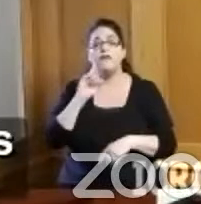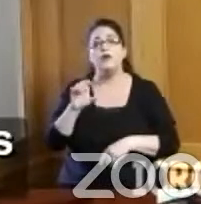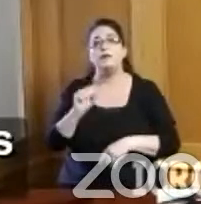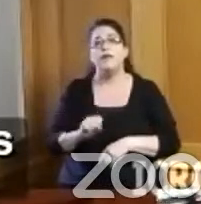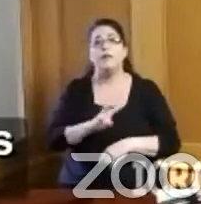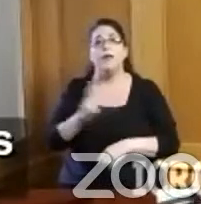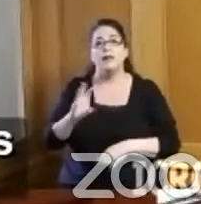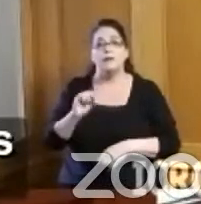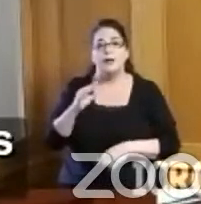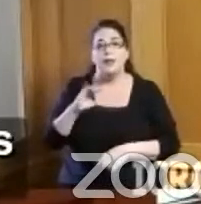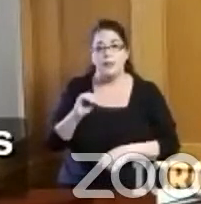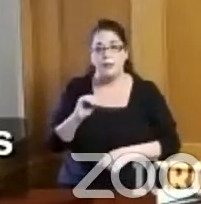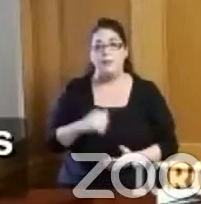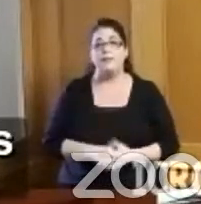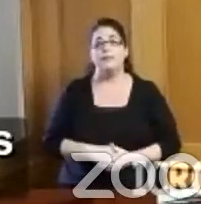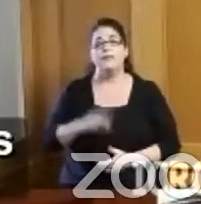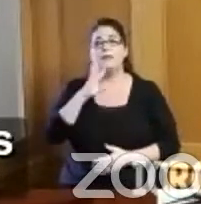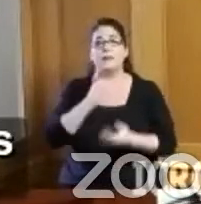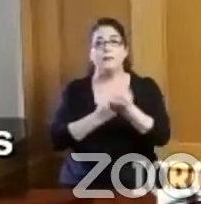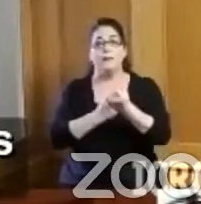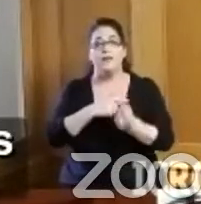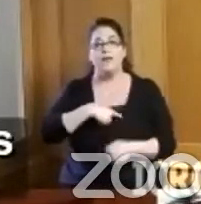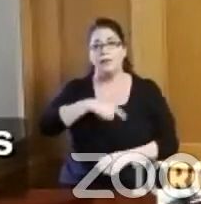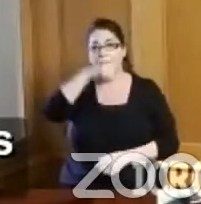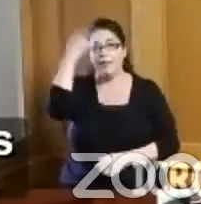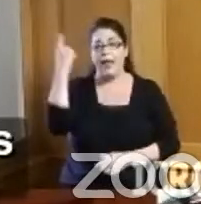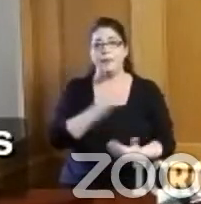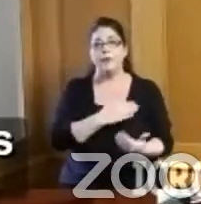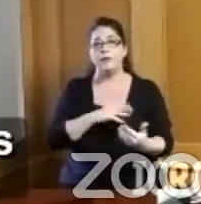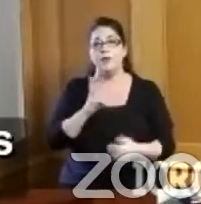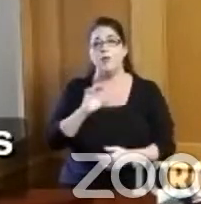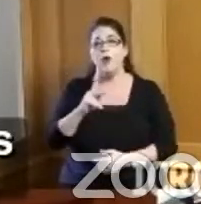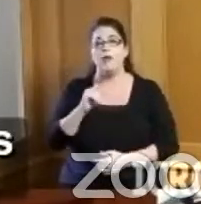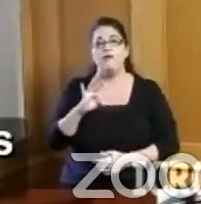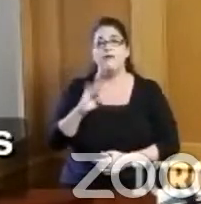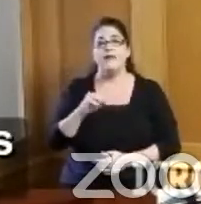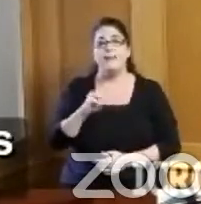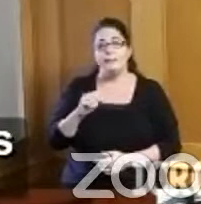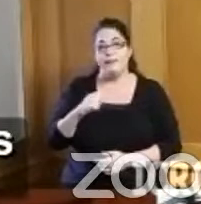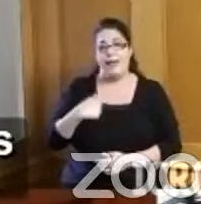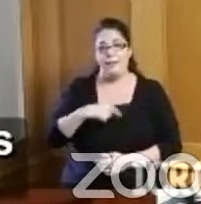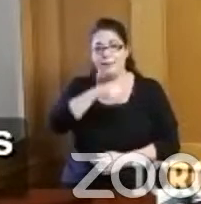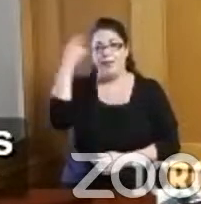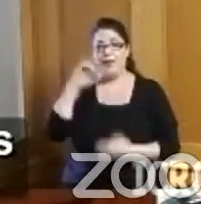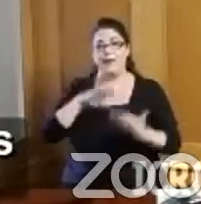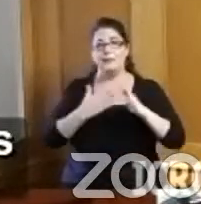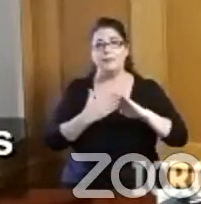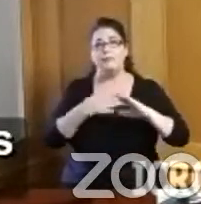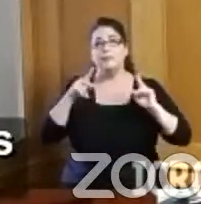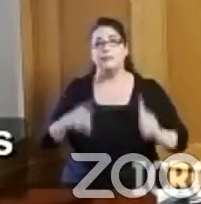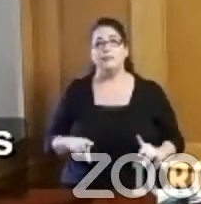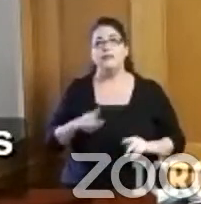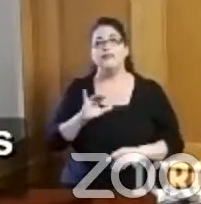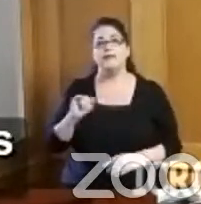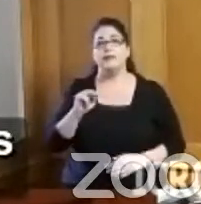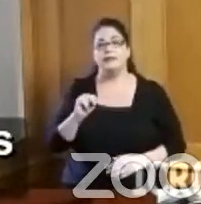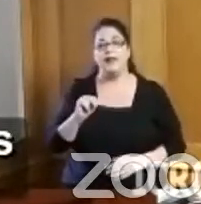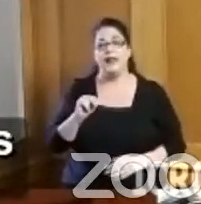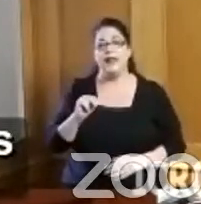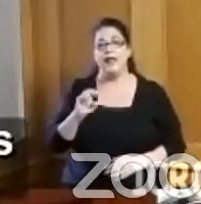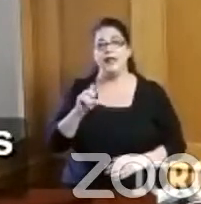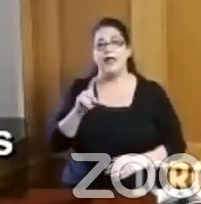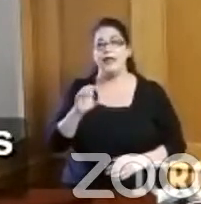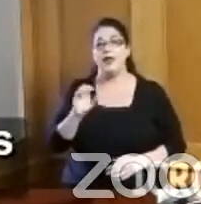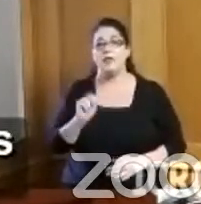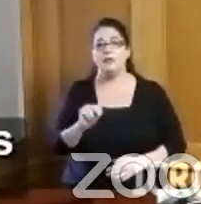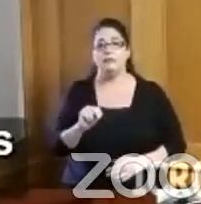I'm here to speak in favor of the Black Music Walk of Fame. As a Black Cincinnatian, and on behalf of President Eddie Cohen.